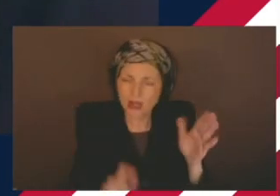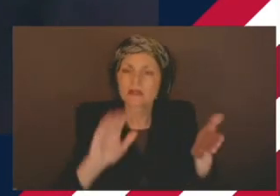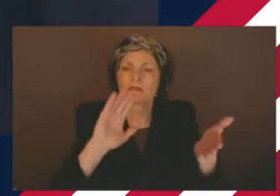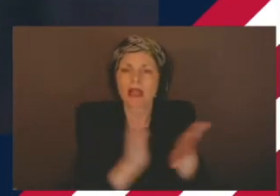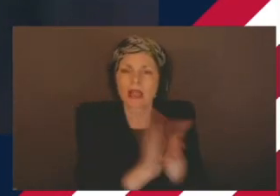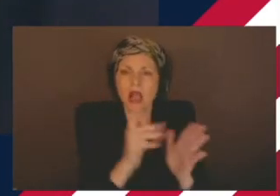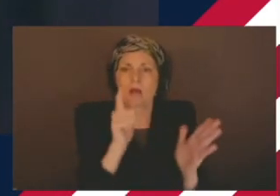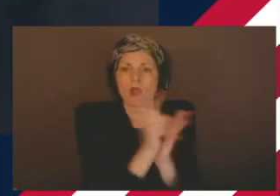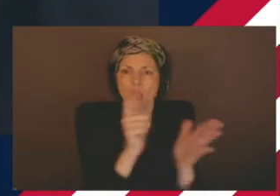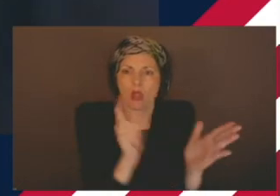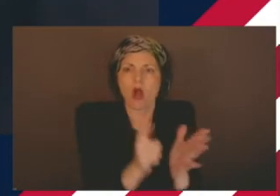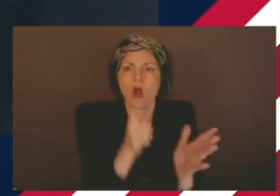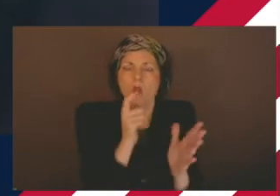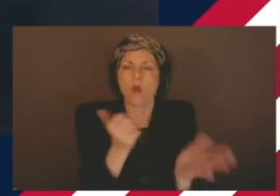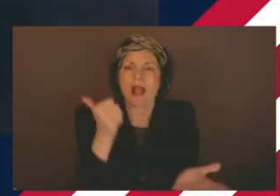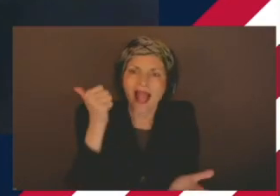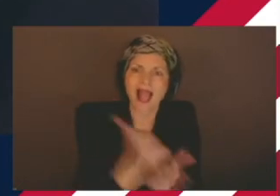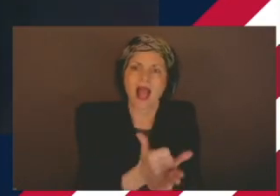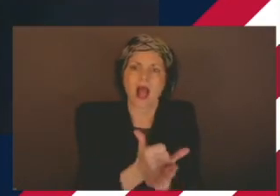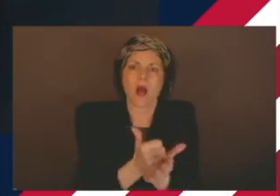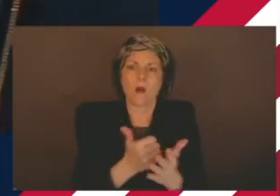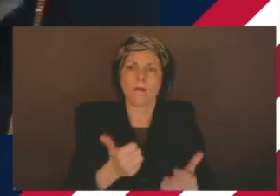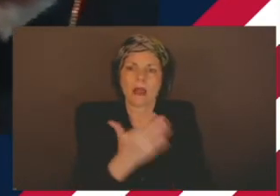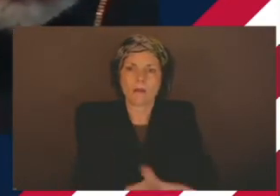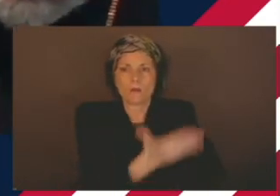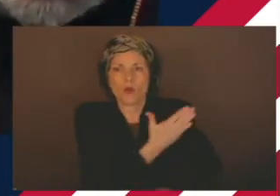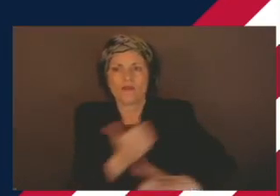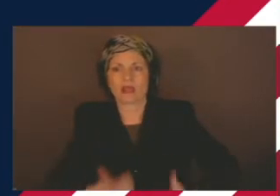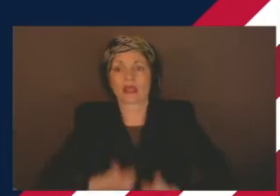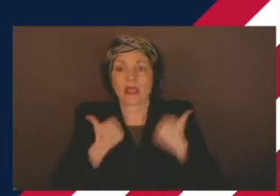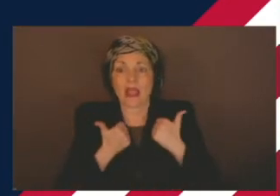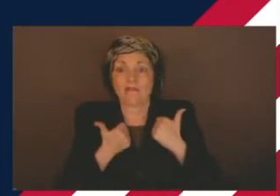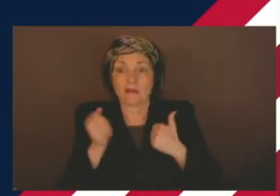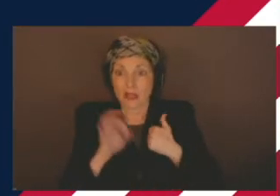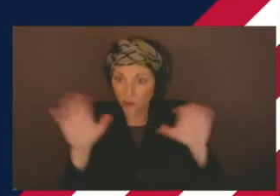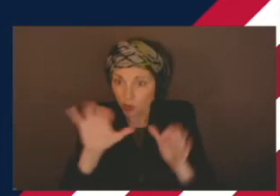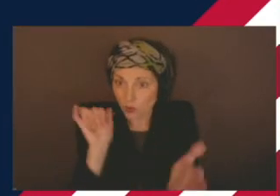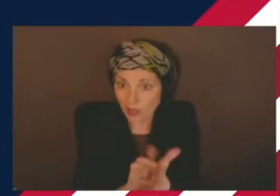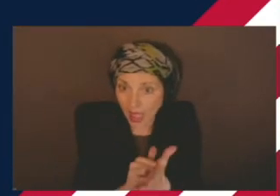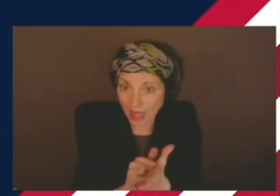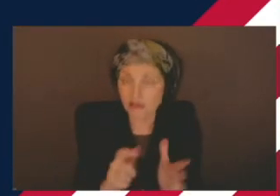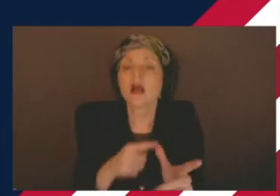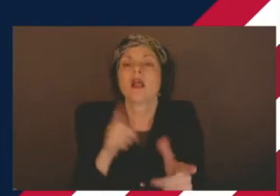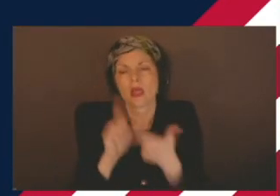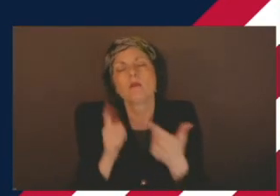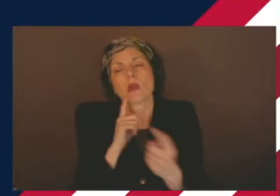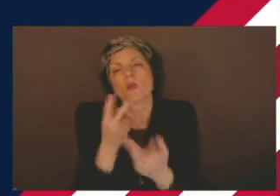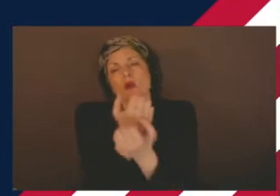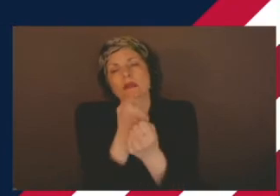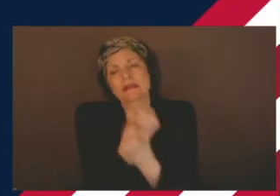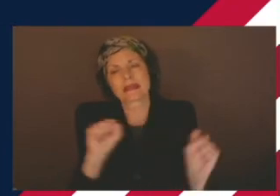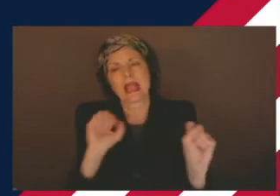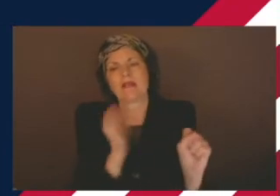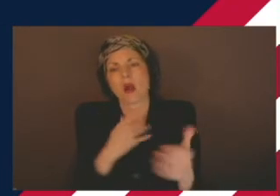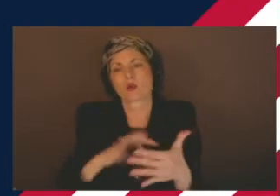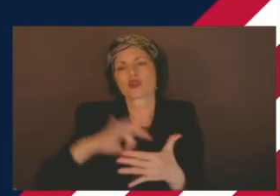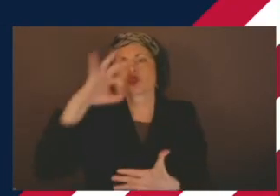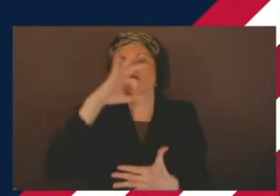if we do that, we will save the soul of this democracy. Thank you. Thank you so much. Thank you for being